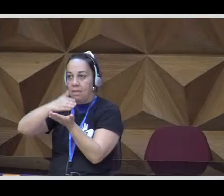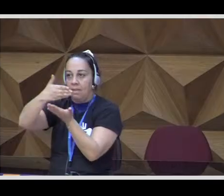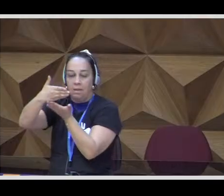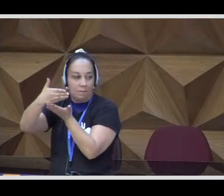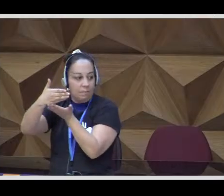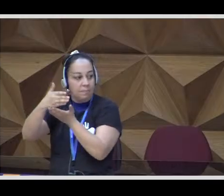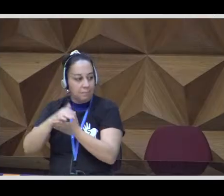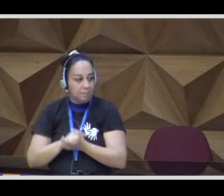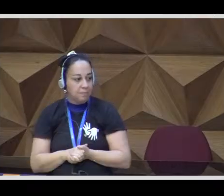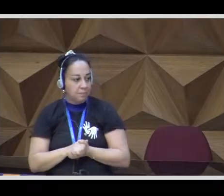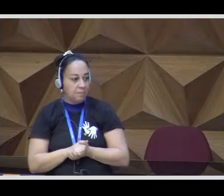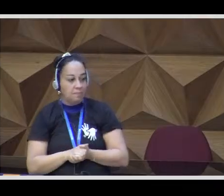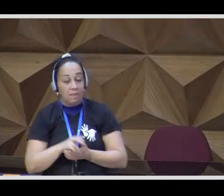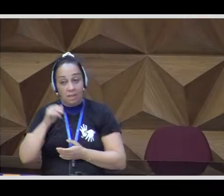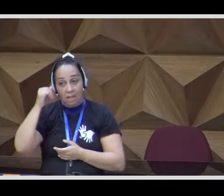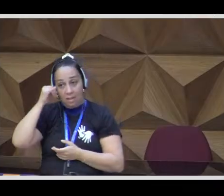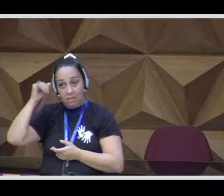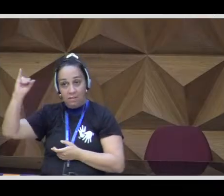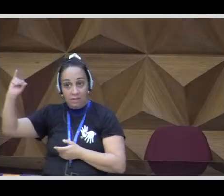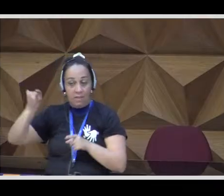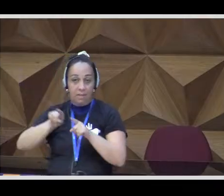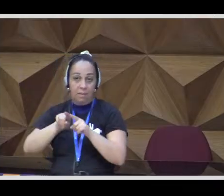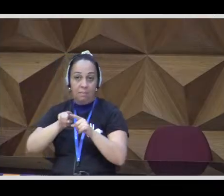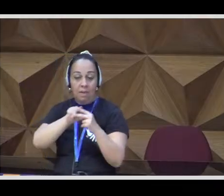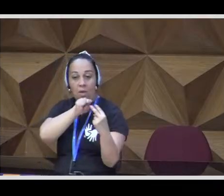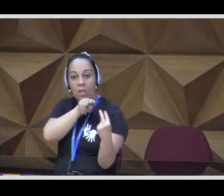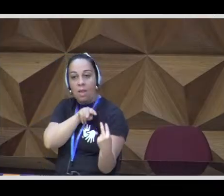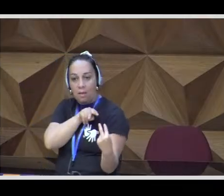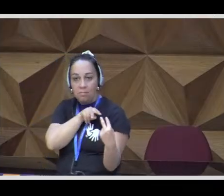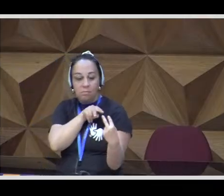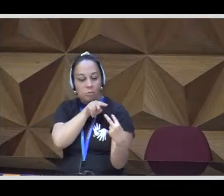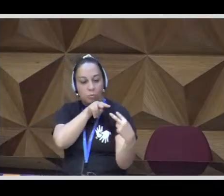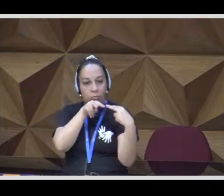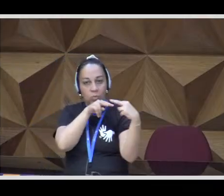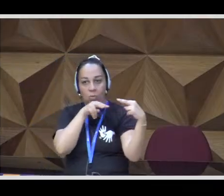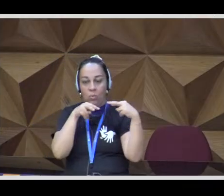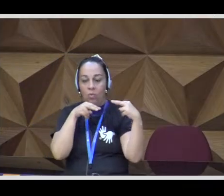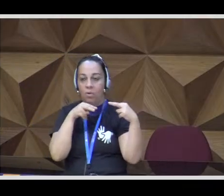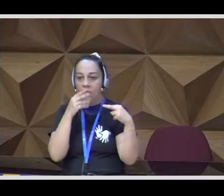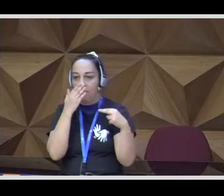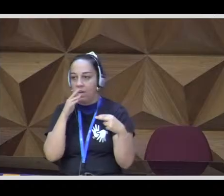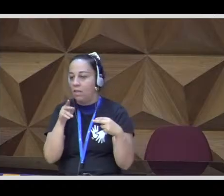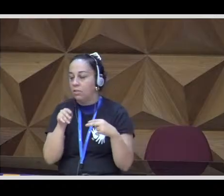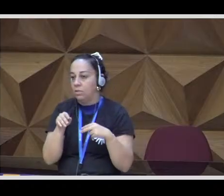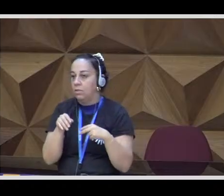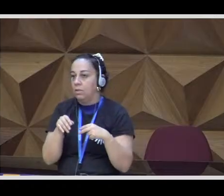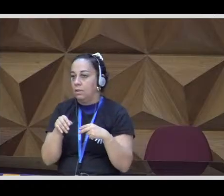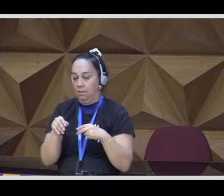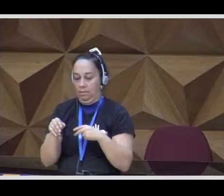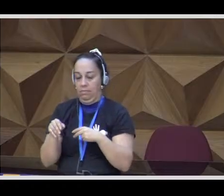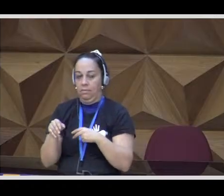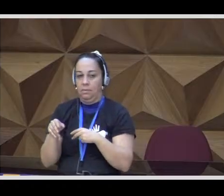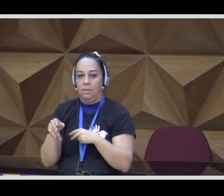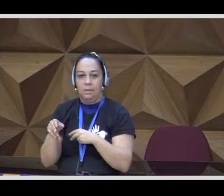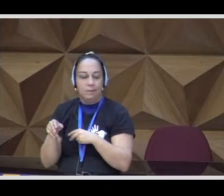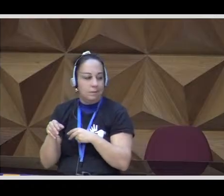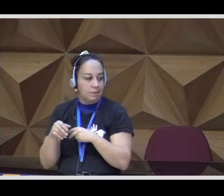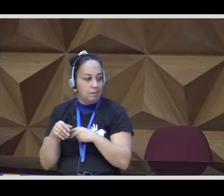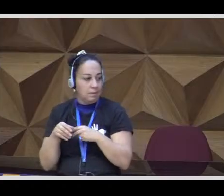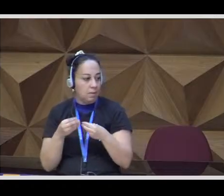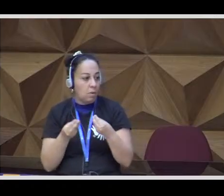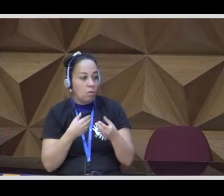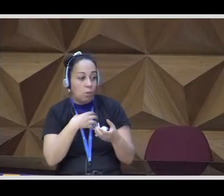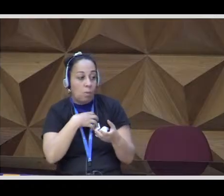well. So they put them out of the way. So we saw different types of people behaved in different ways, which suggests that maybe there's not one